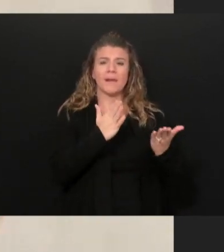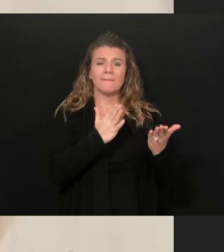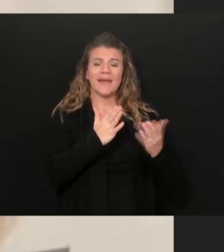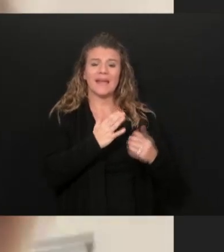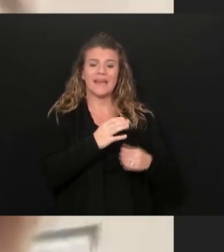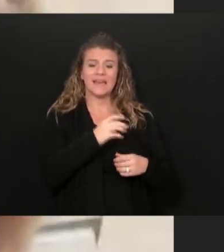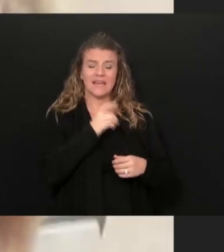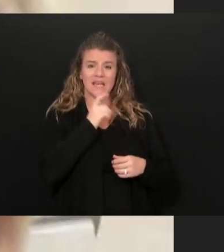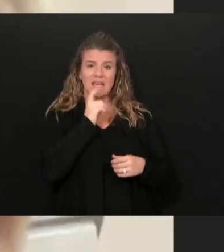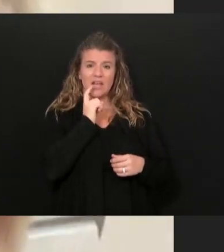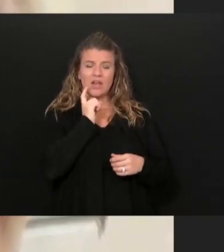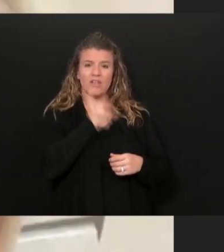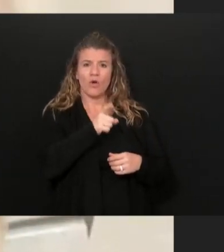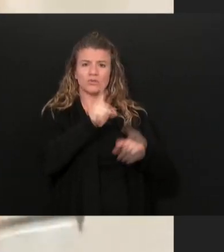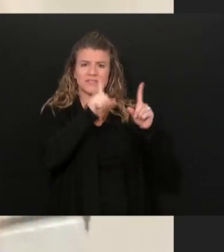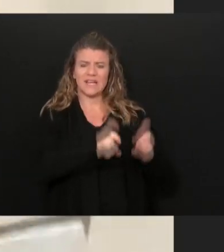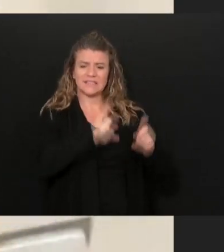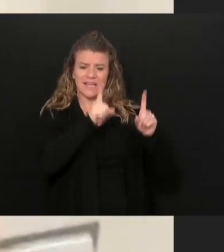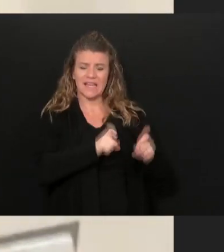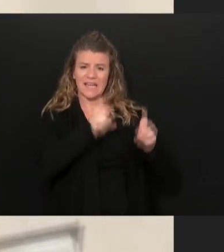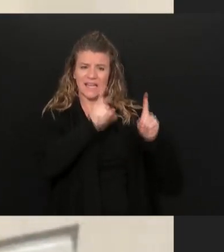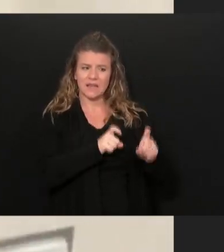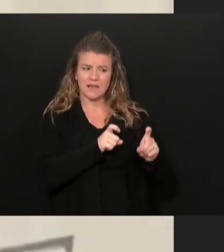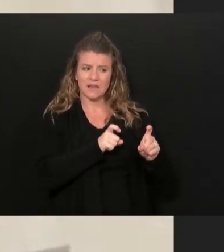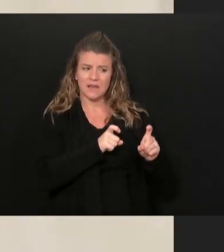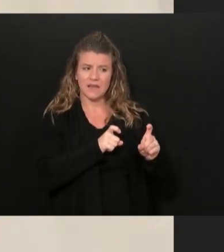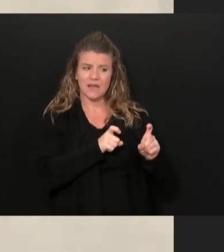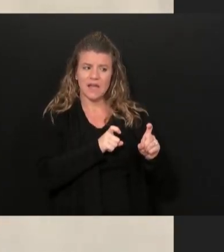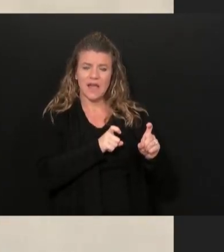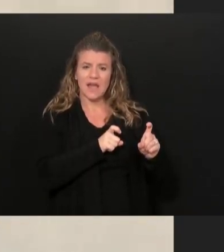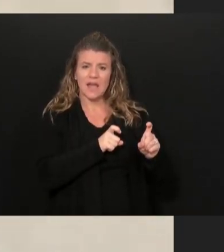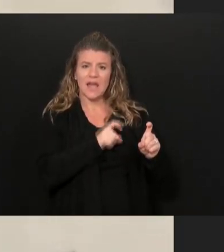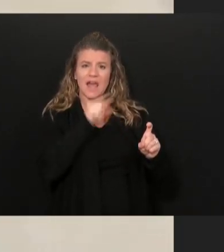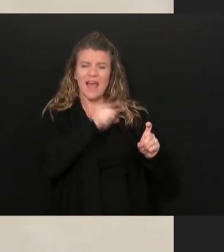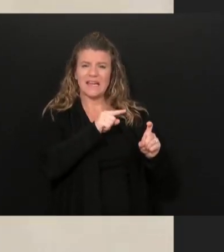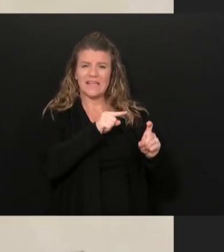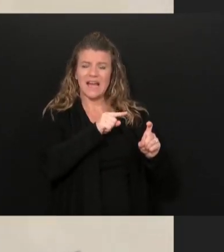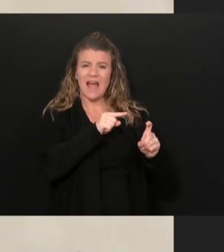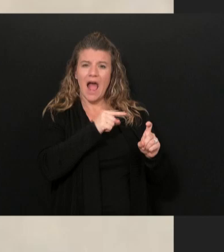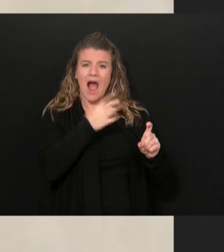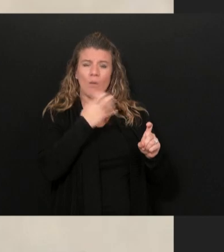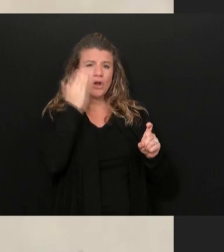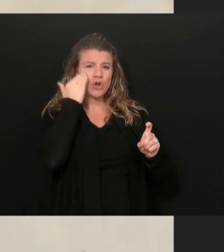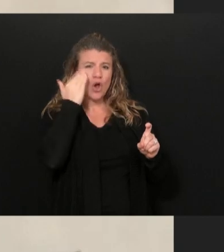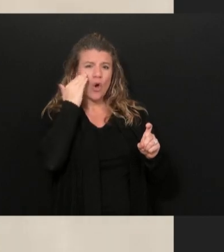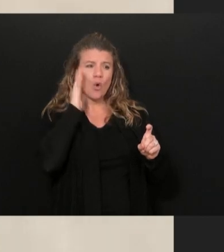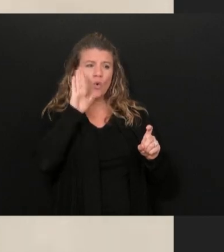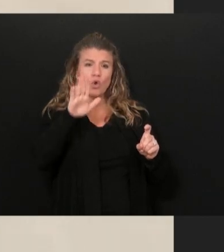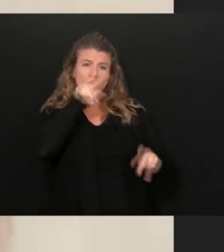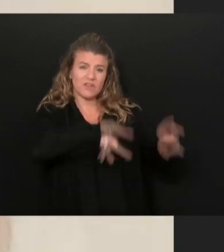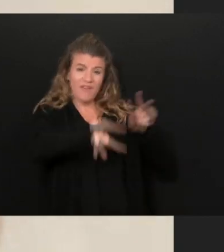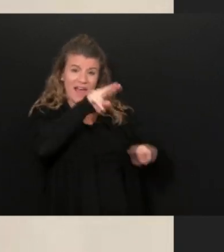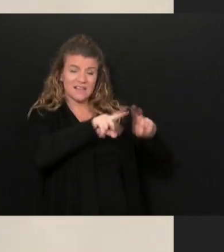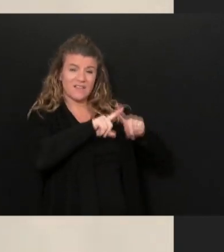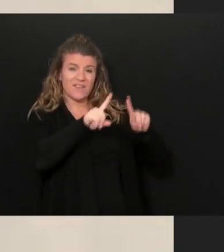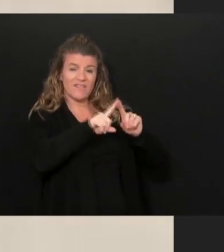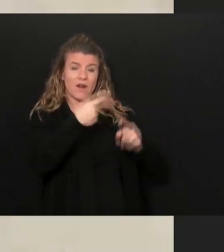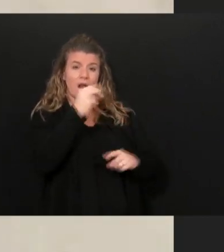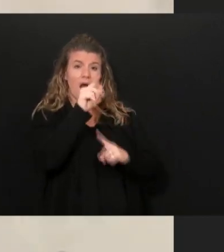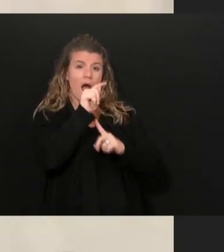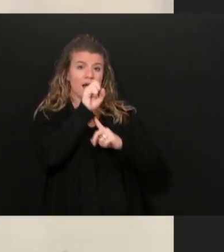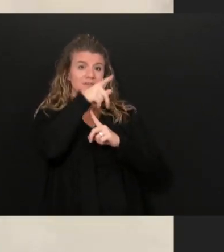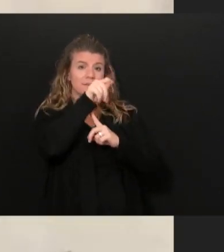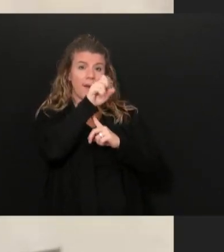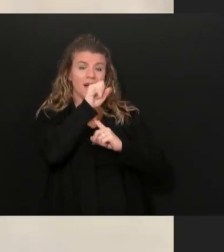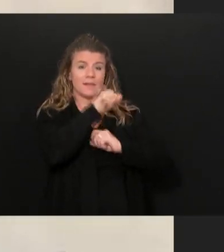happen until after July 1st. So I wanted to talk about your surveillance of counties and hotspots and what you're doing specifically in Fayette, but